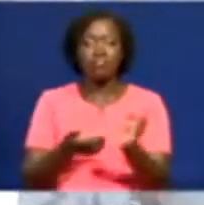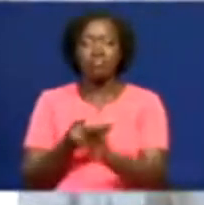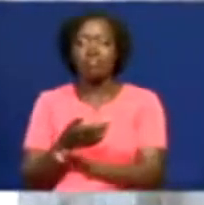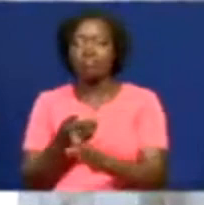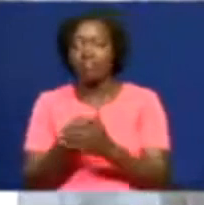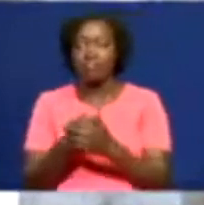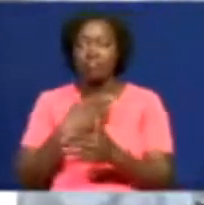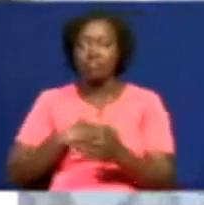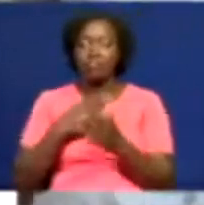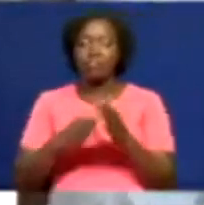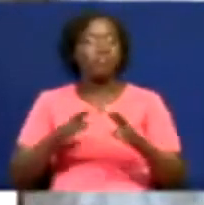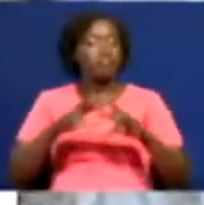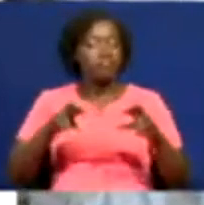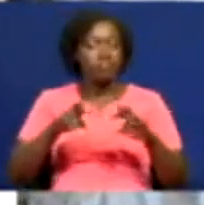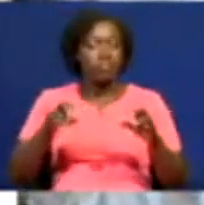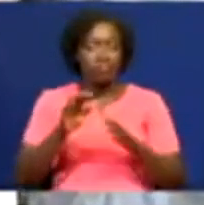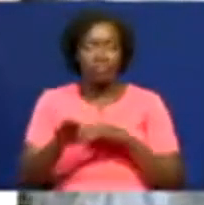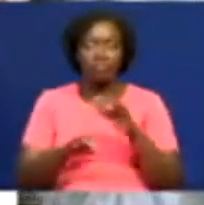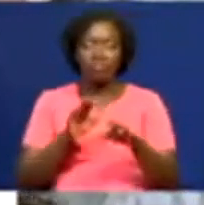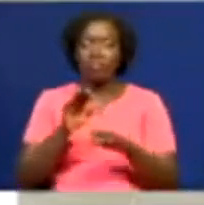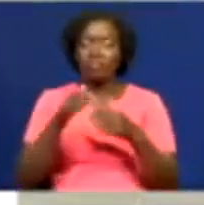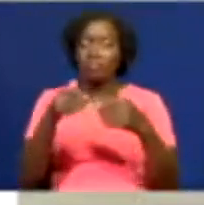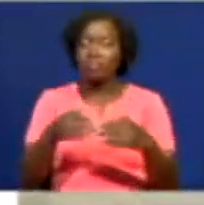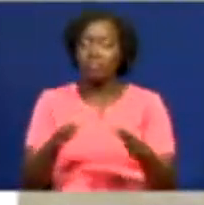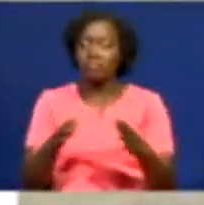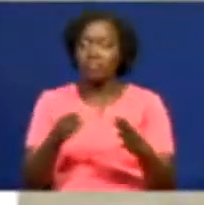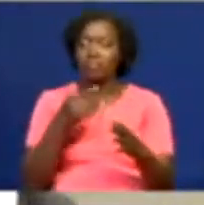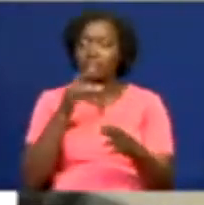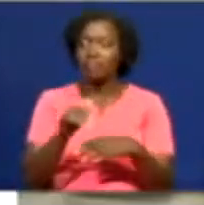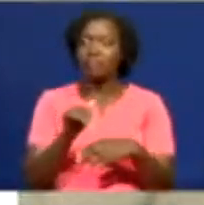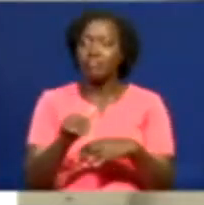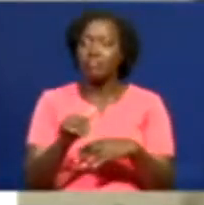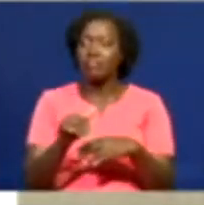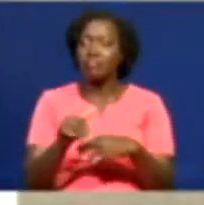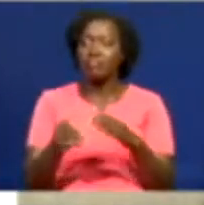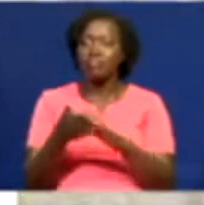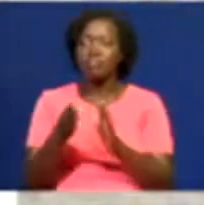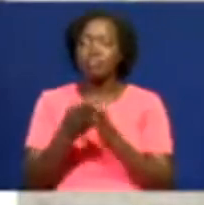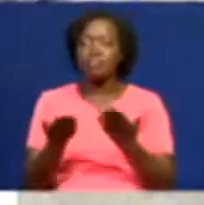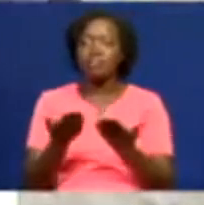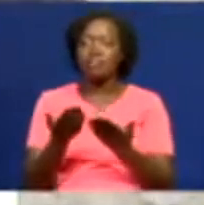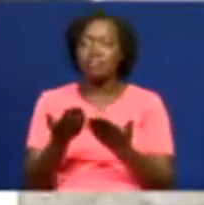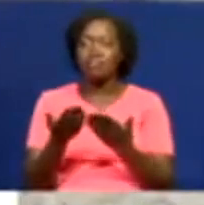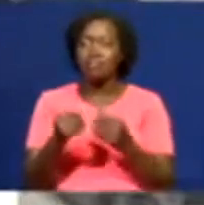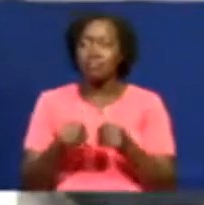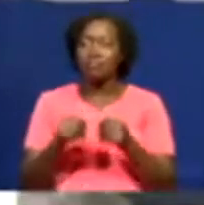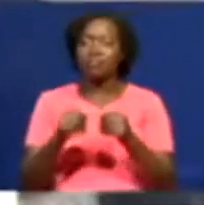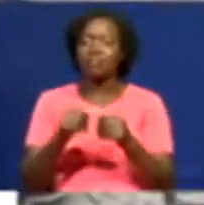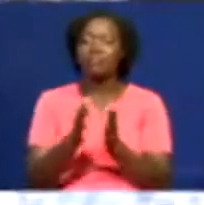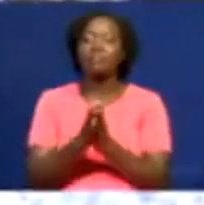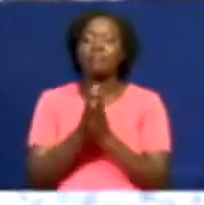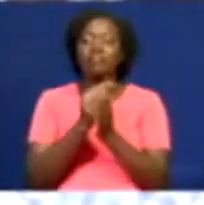katika kituo cha utafiti kuhusu wanyamapori Dr. Mohamed Omar anasema wamo mbioni kufufua mkakati endelevu wa uhifadhi wa